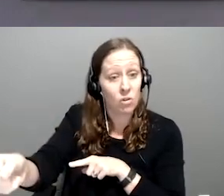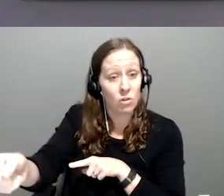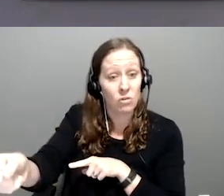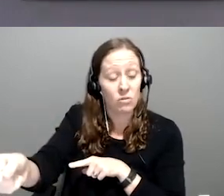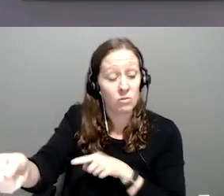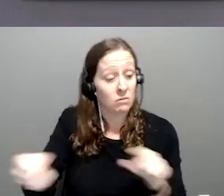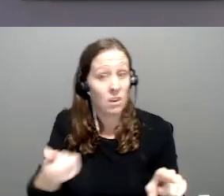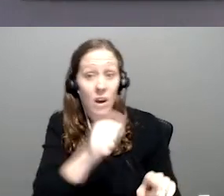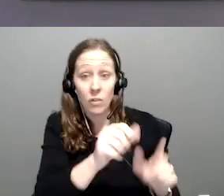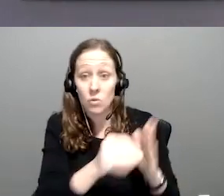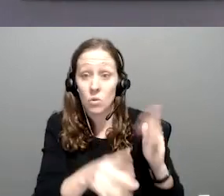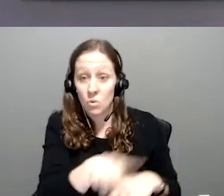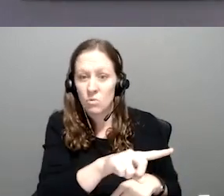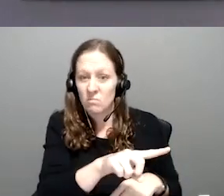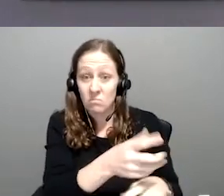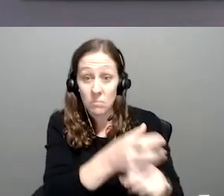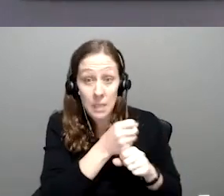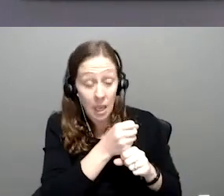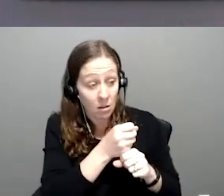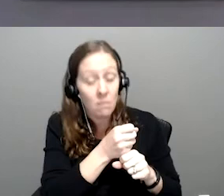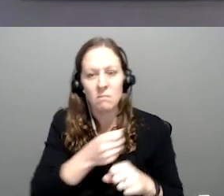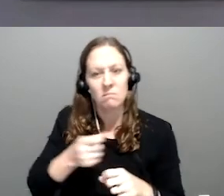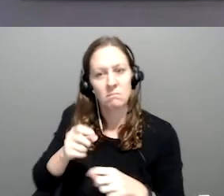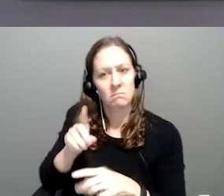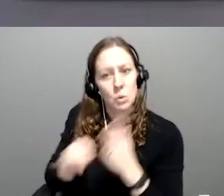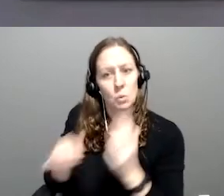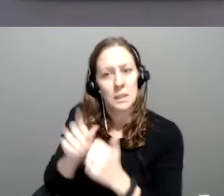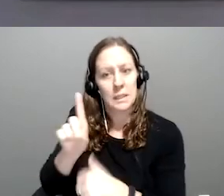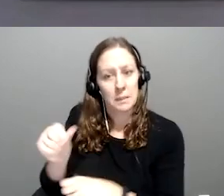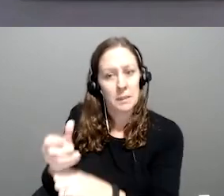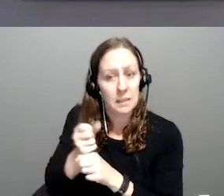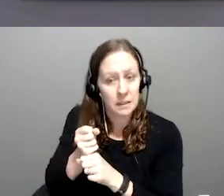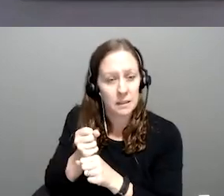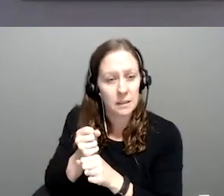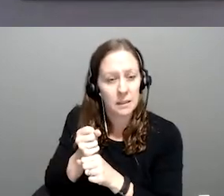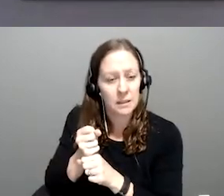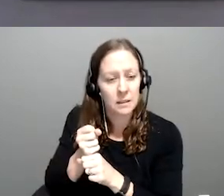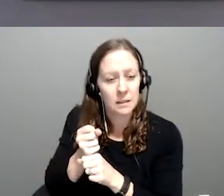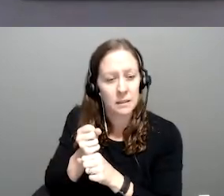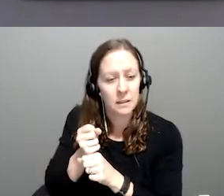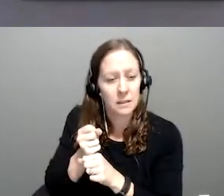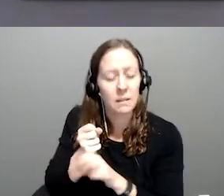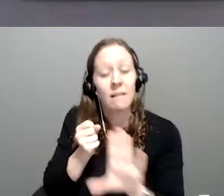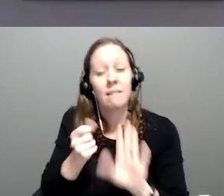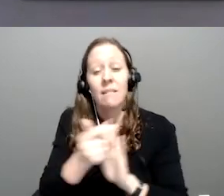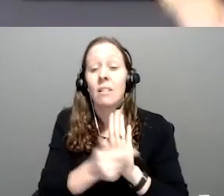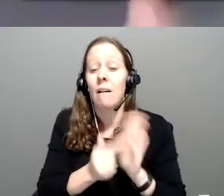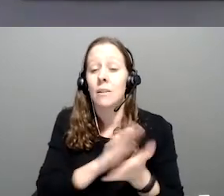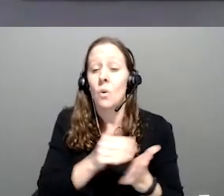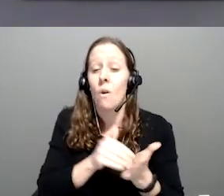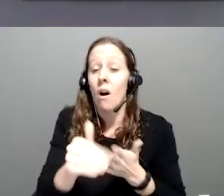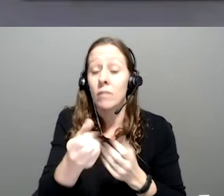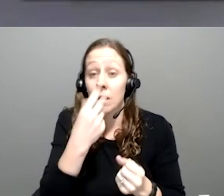other students would as well. And I would say, and this is kind of told to us a lot in law school, is that don't worry, you're gonna get work.